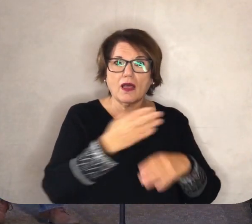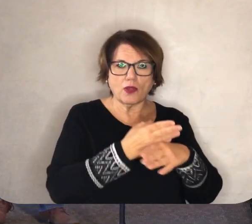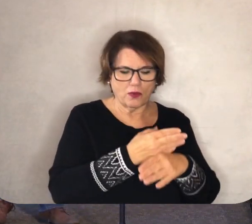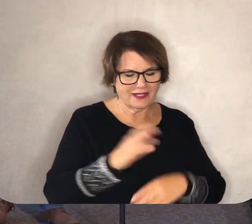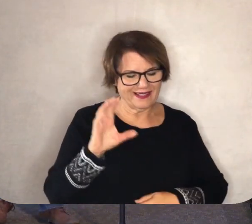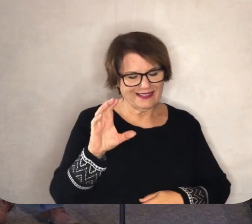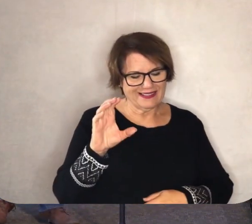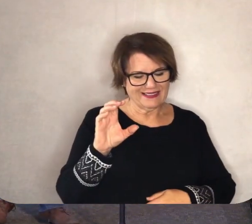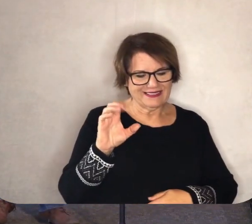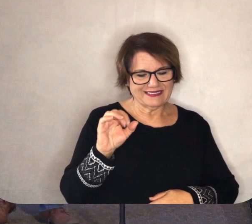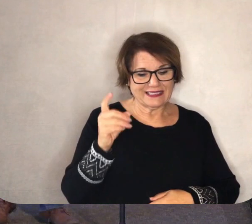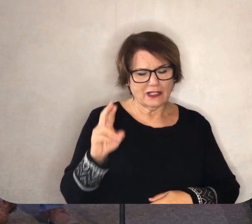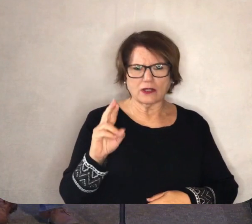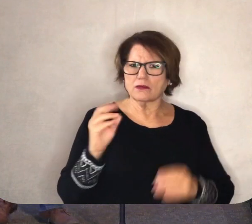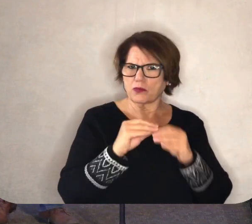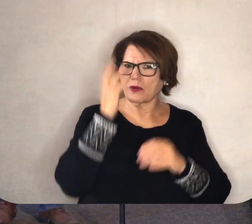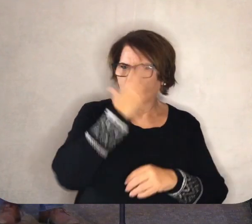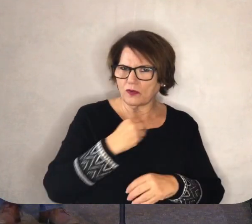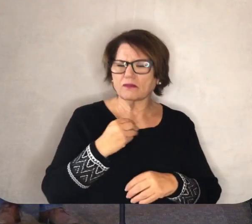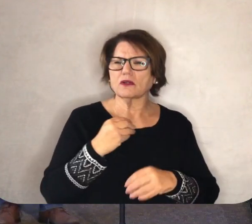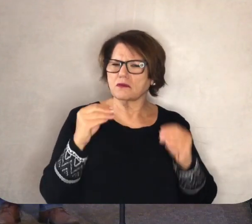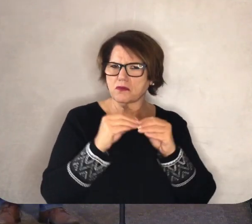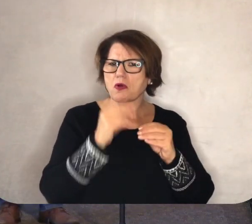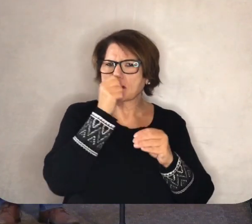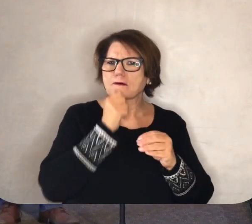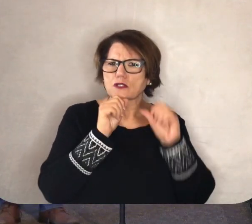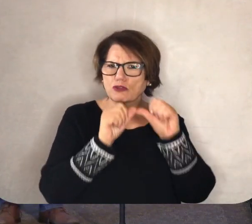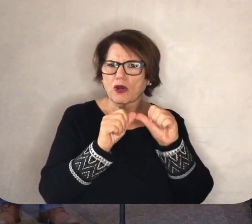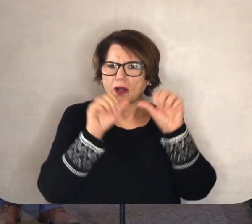that are more beautiful and more durable.